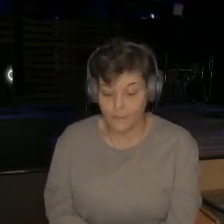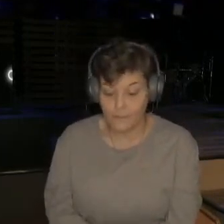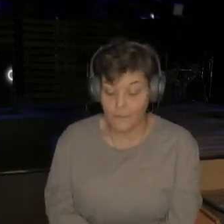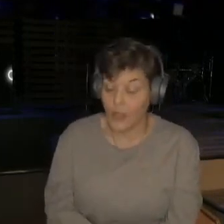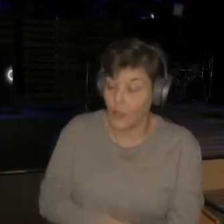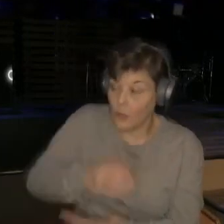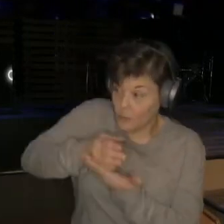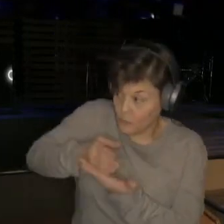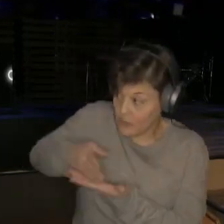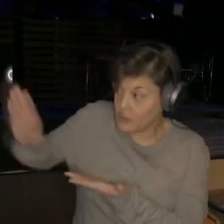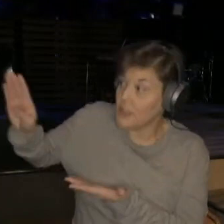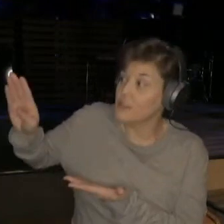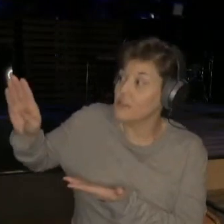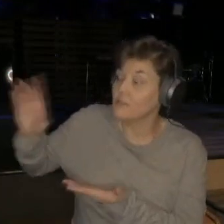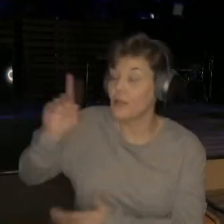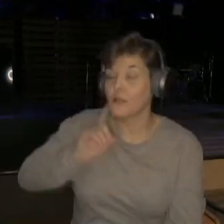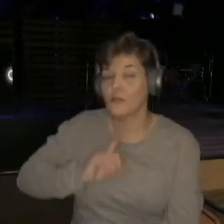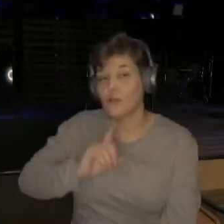loneliness,